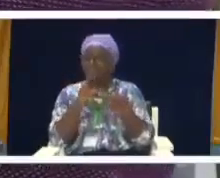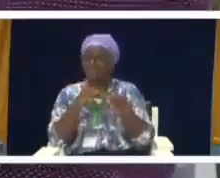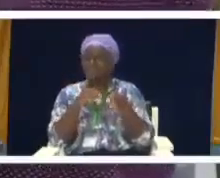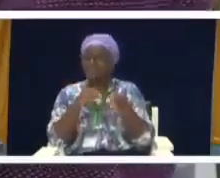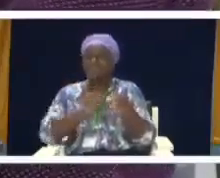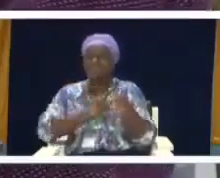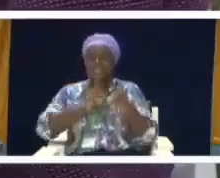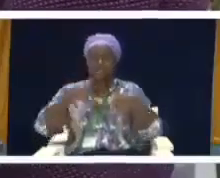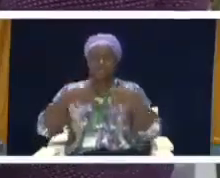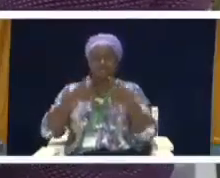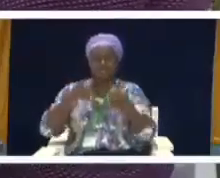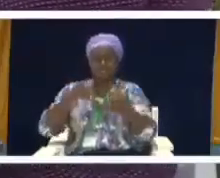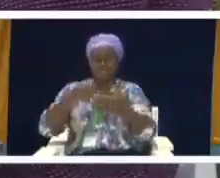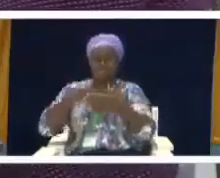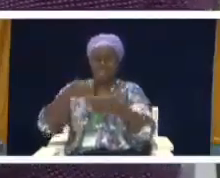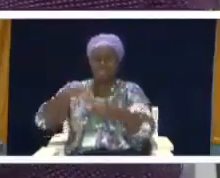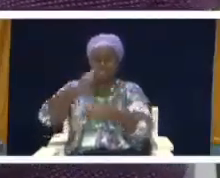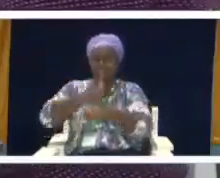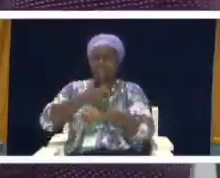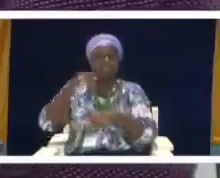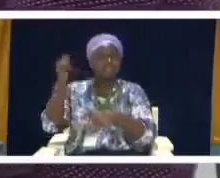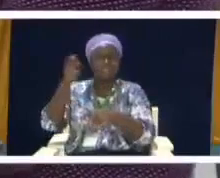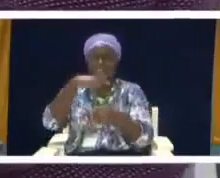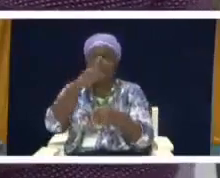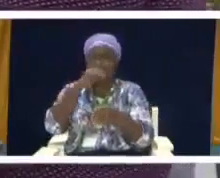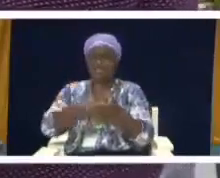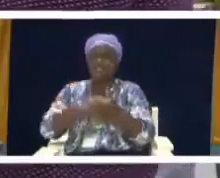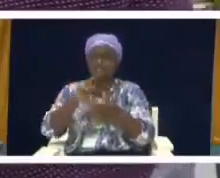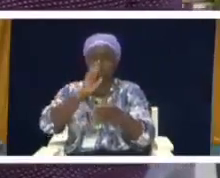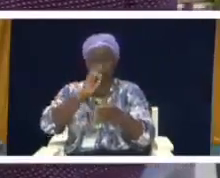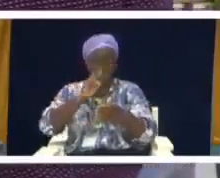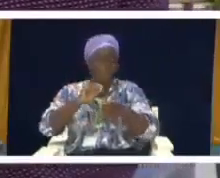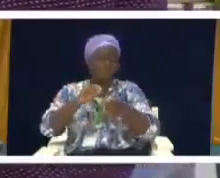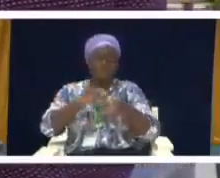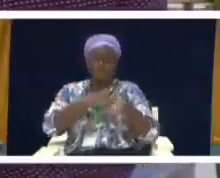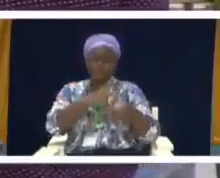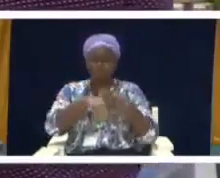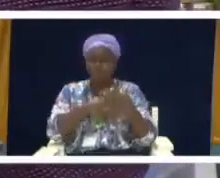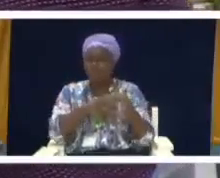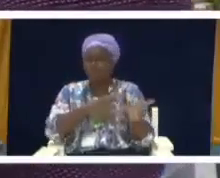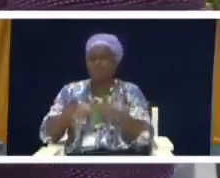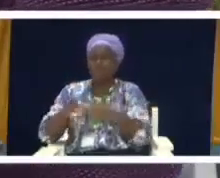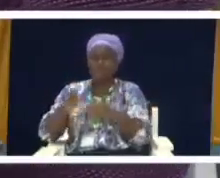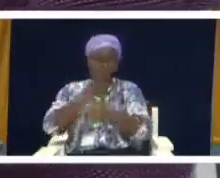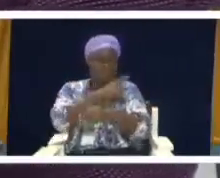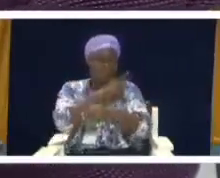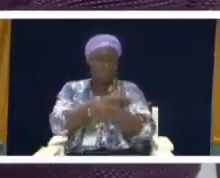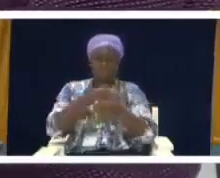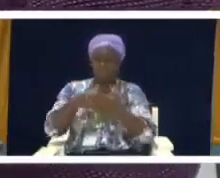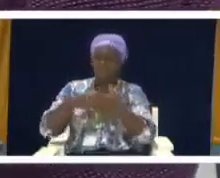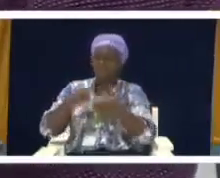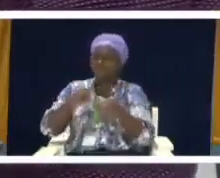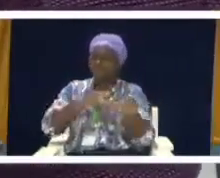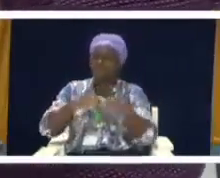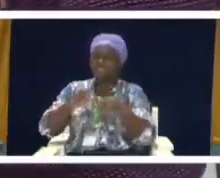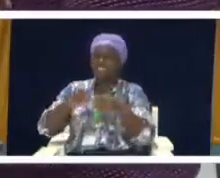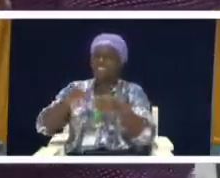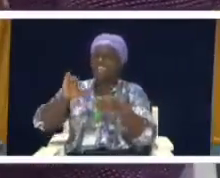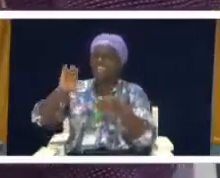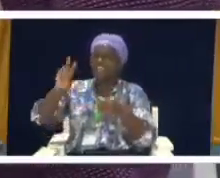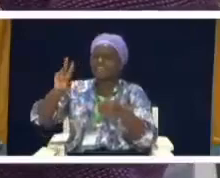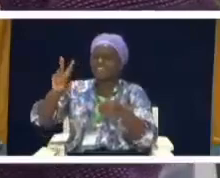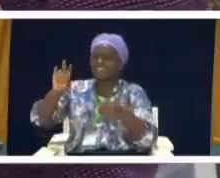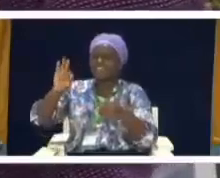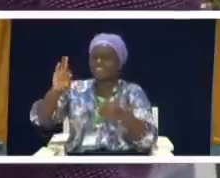next appointment, and they said, you were already pregnant before we did the IVF. And I'm like, how? How is